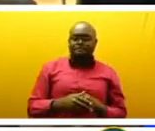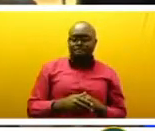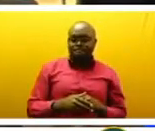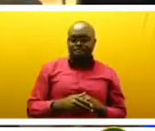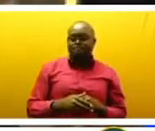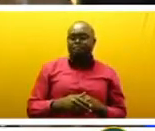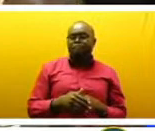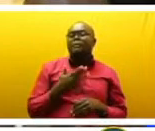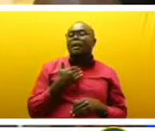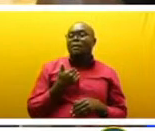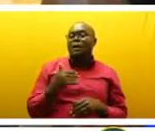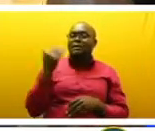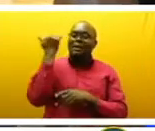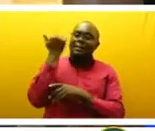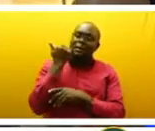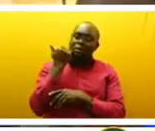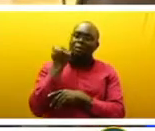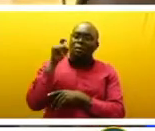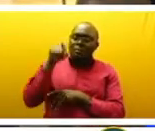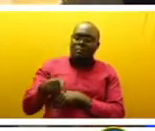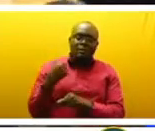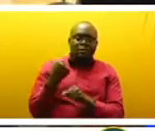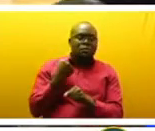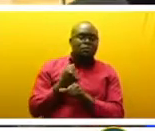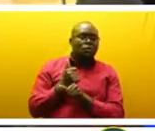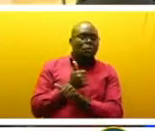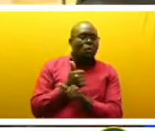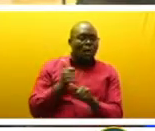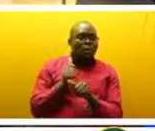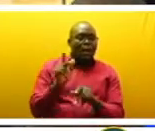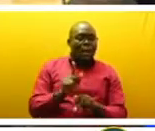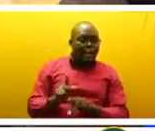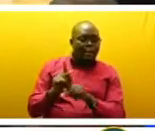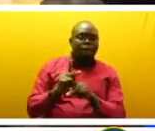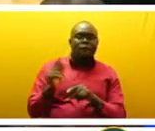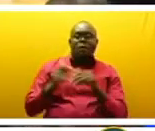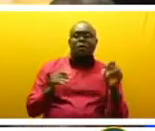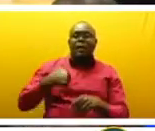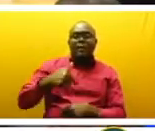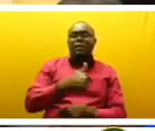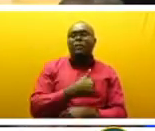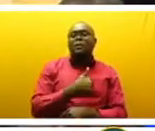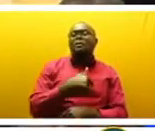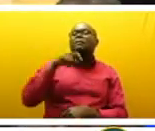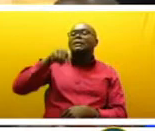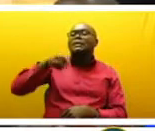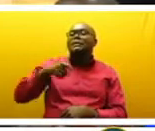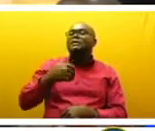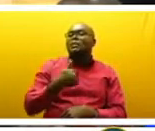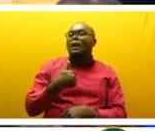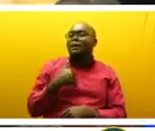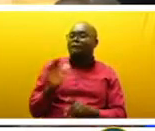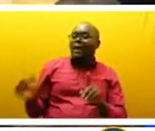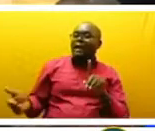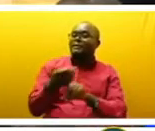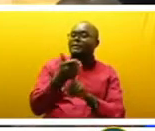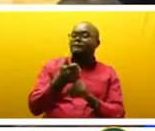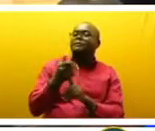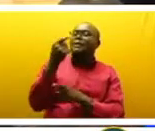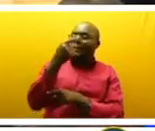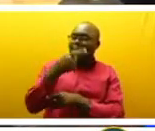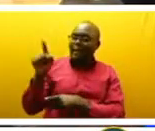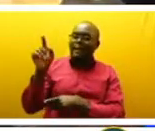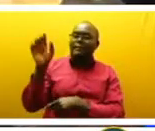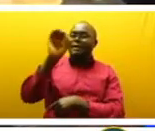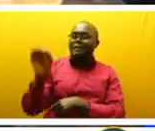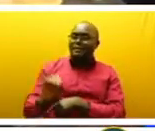also like the court to consider very carefully whether we indeed have the threshold to declare a candidate as